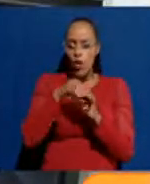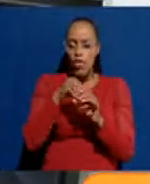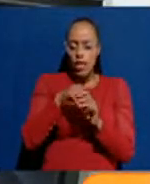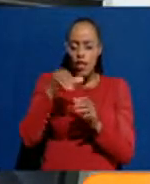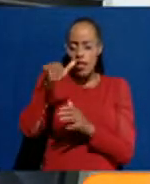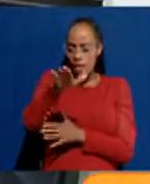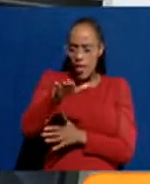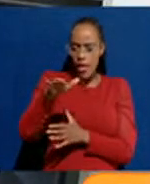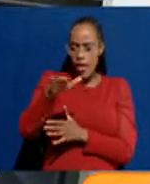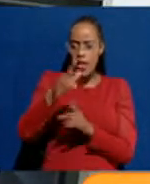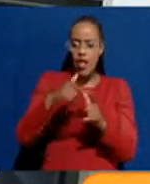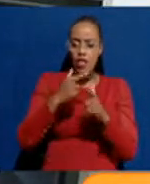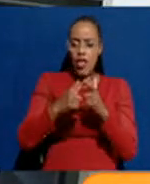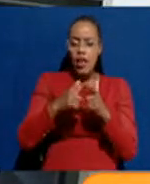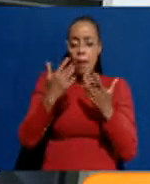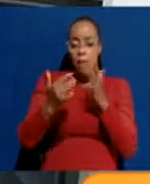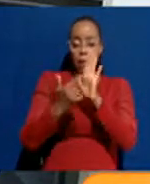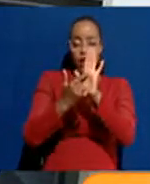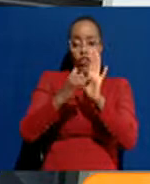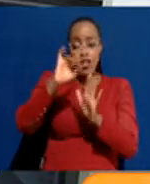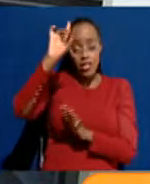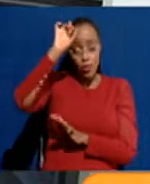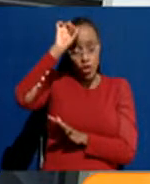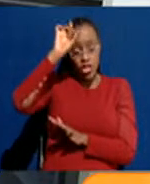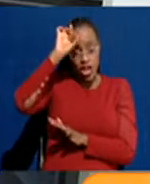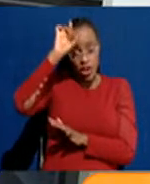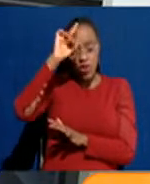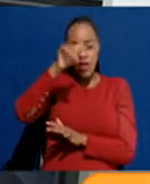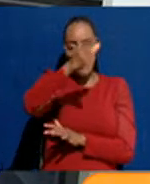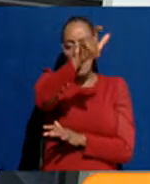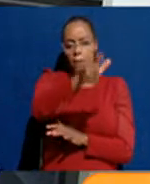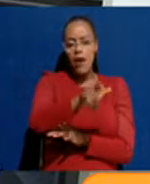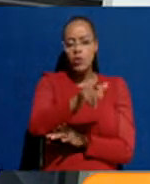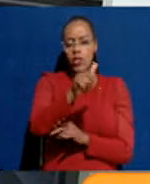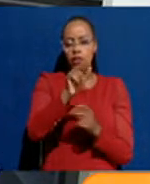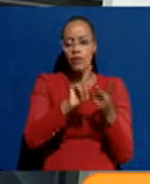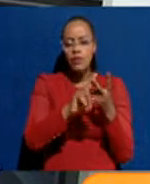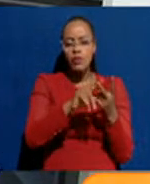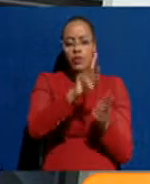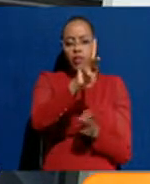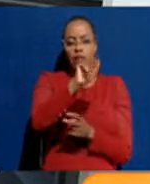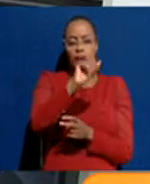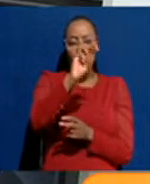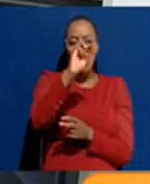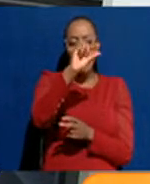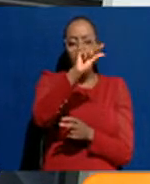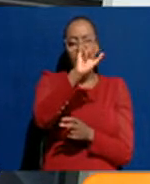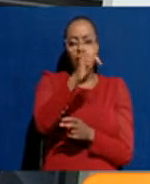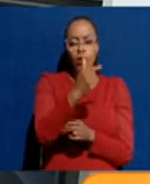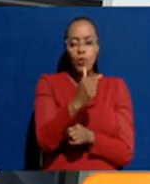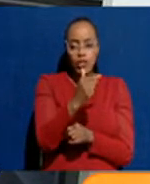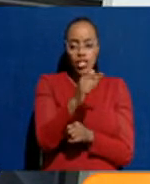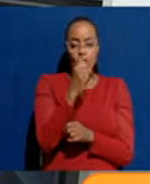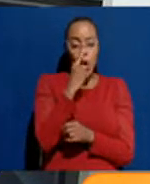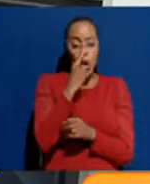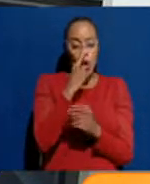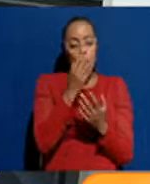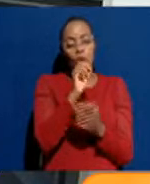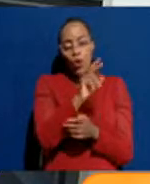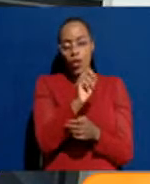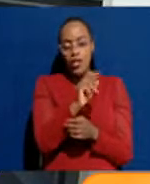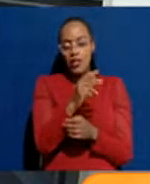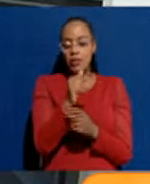and you're in Nyahururu, for instance, versus someone who is Kamagut, for an example.